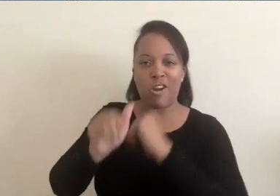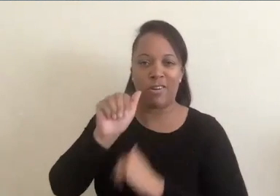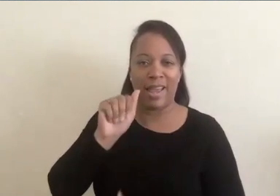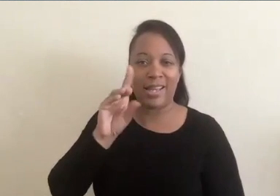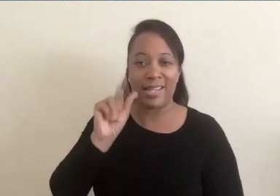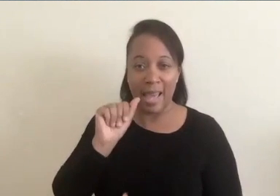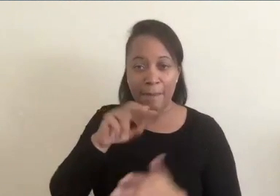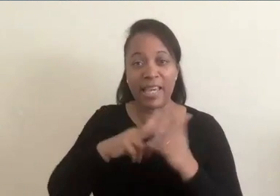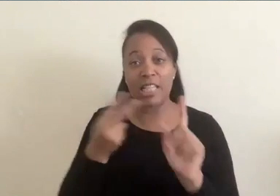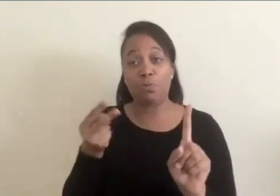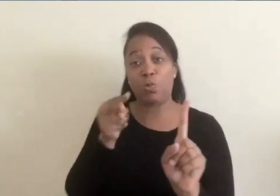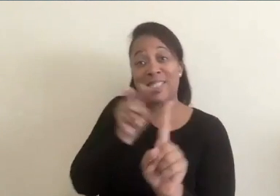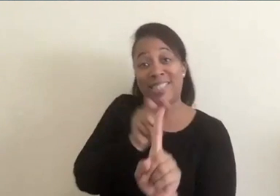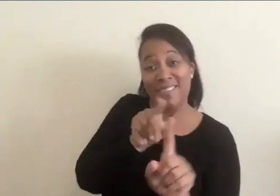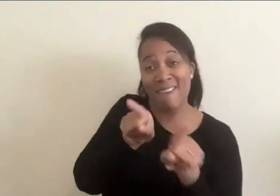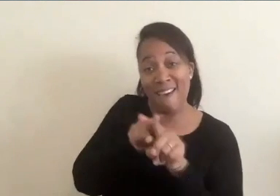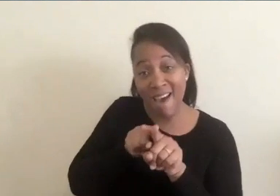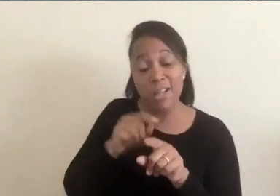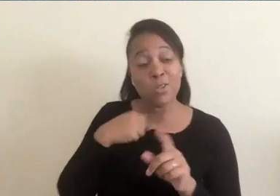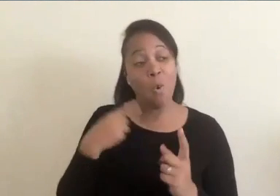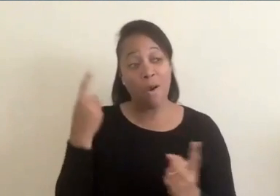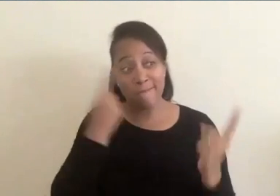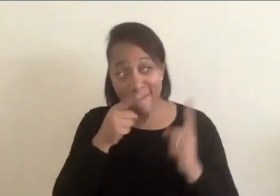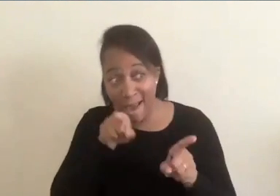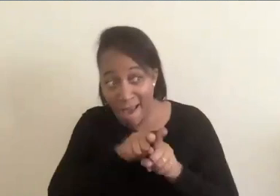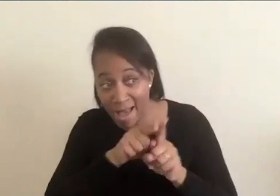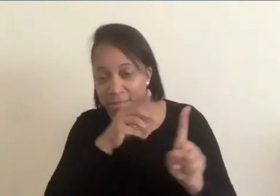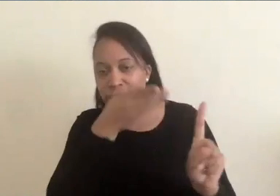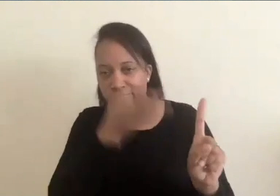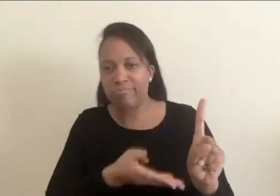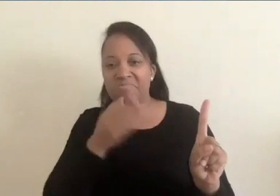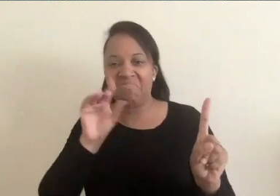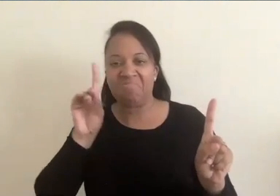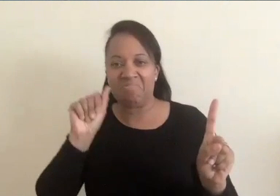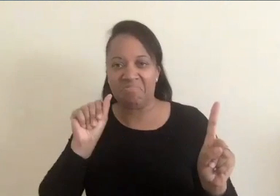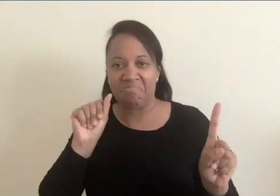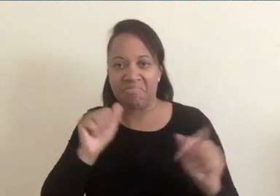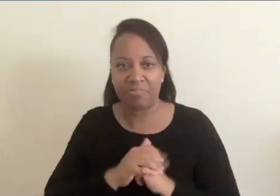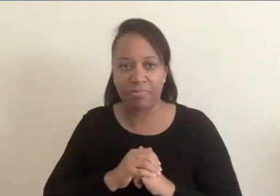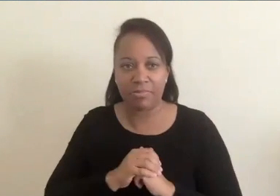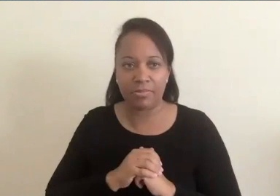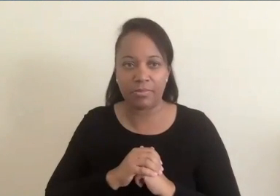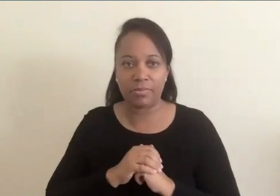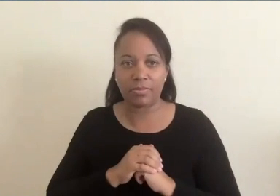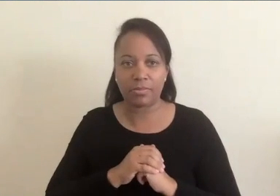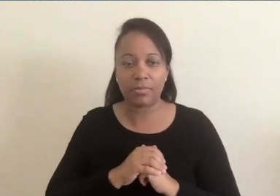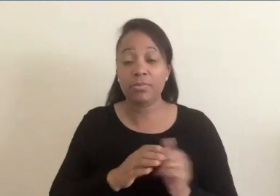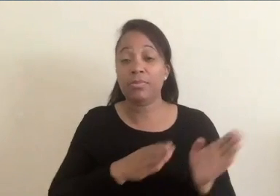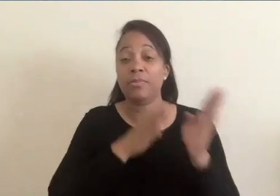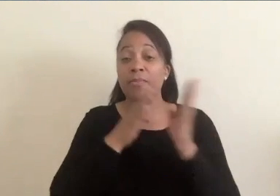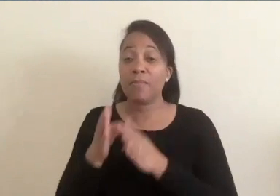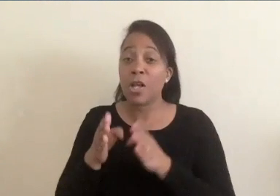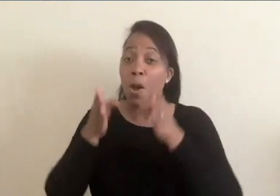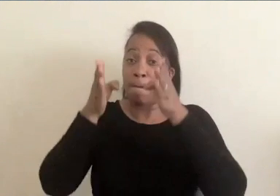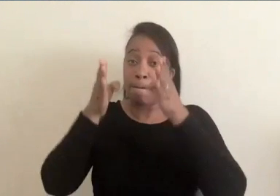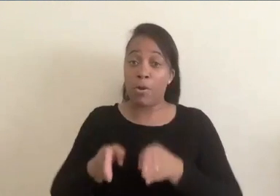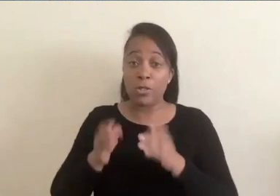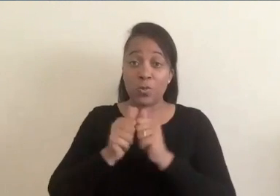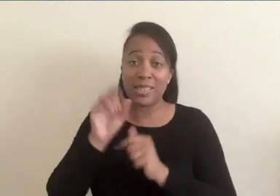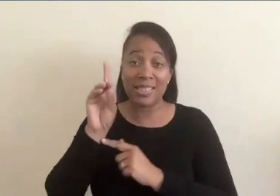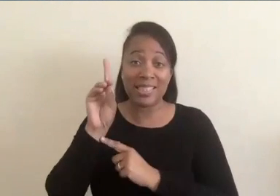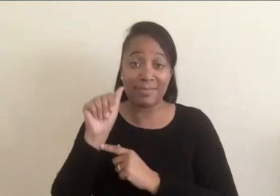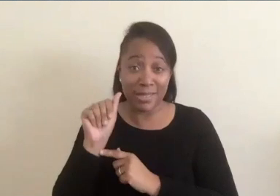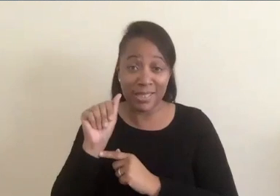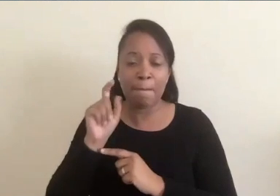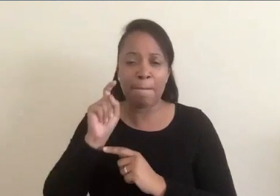they are regarded as or perceived as having a disability. So a person with a disability